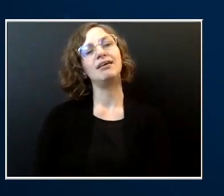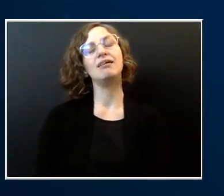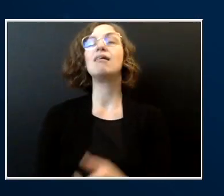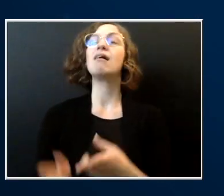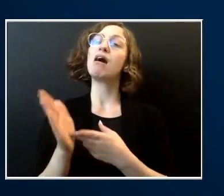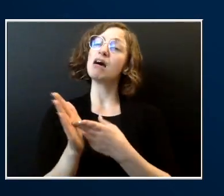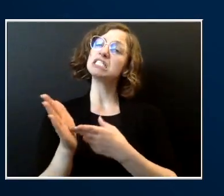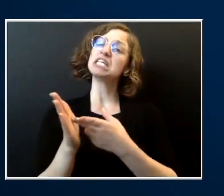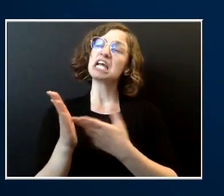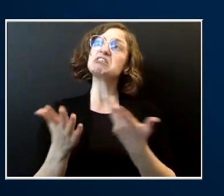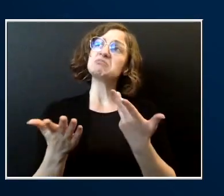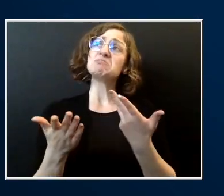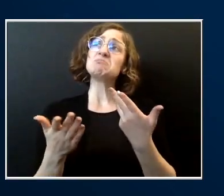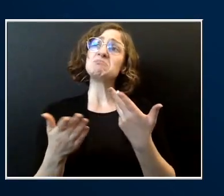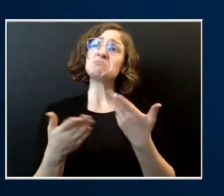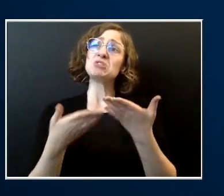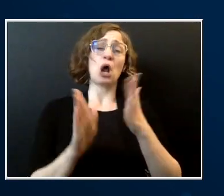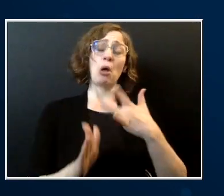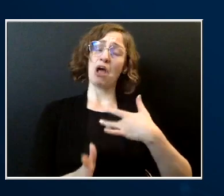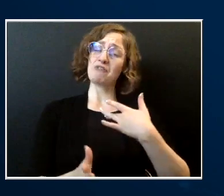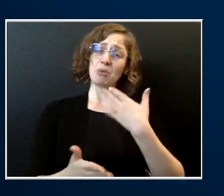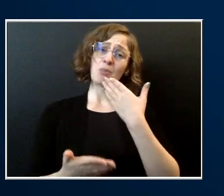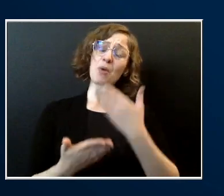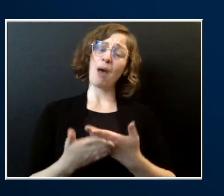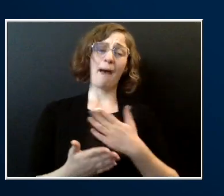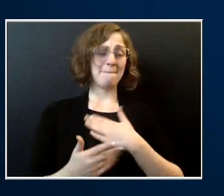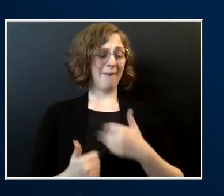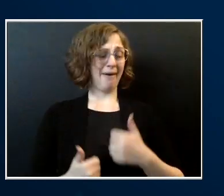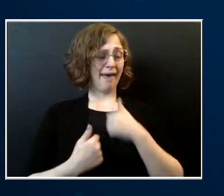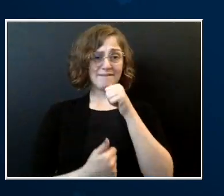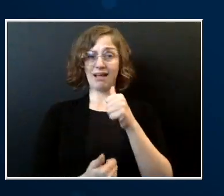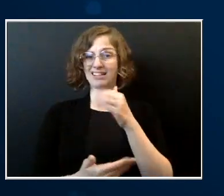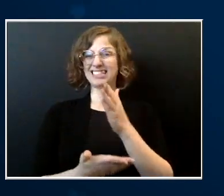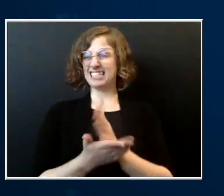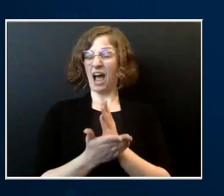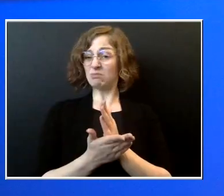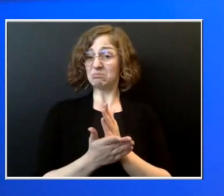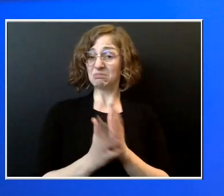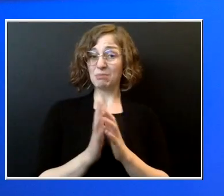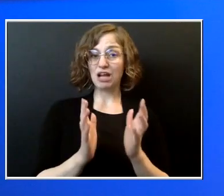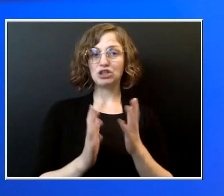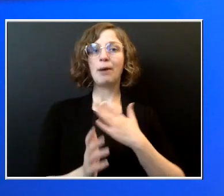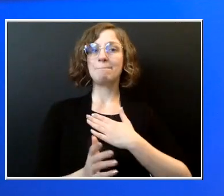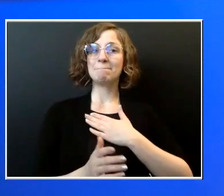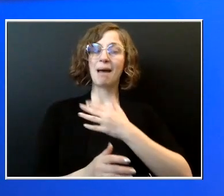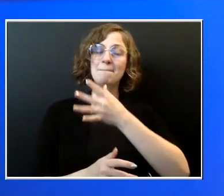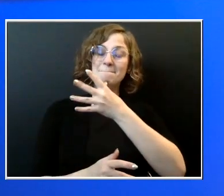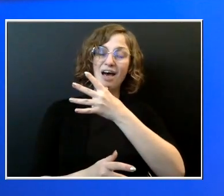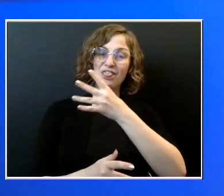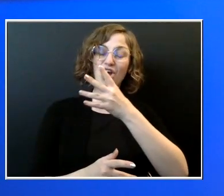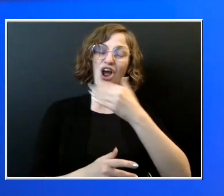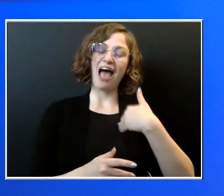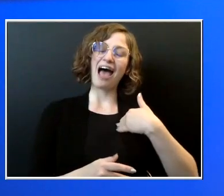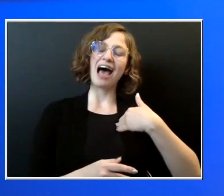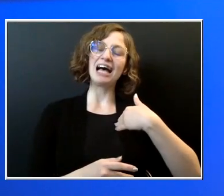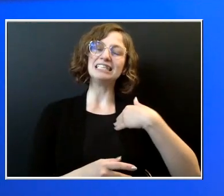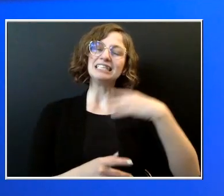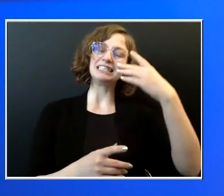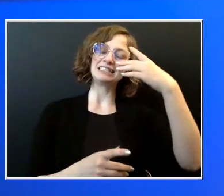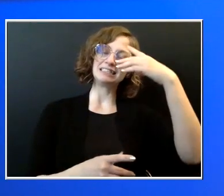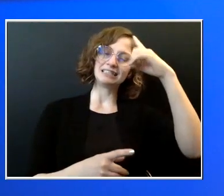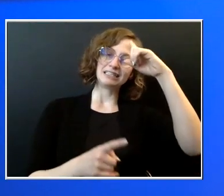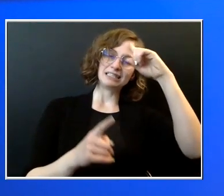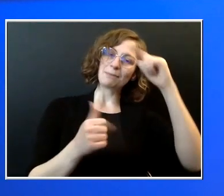My life hasn't stopped very much. I have a mother with dementia that literally, I woke up from anesthesia of port removal